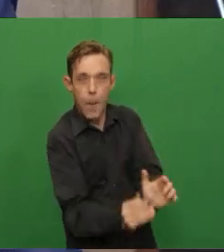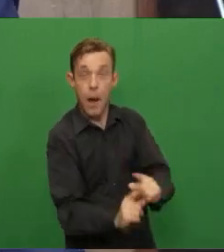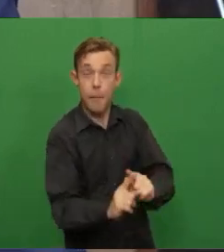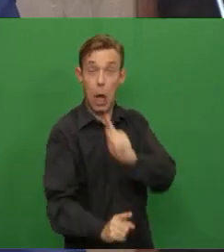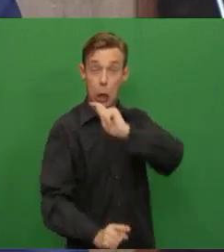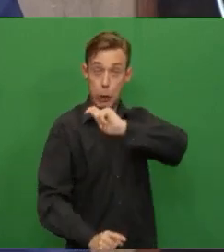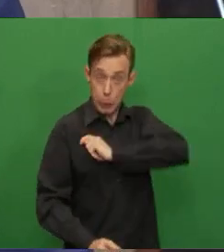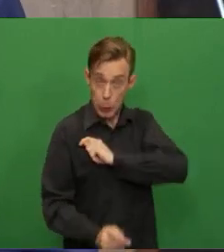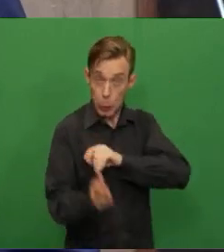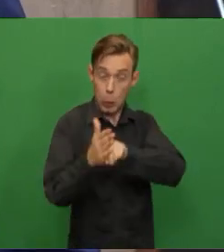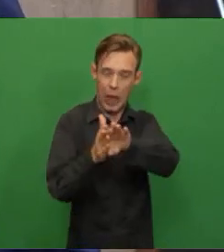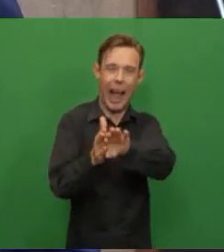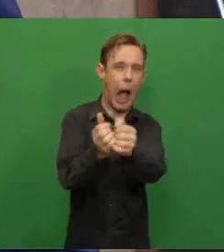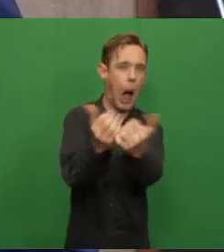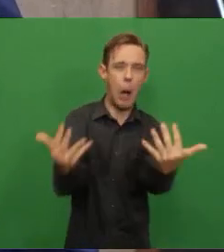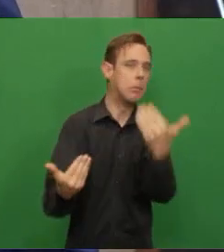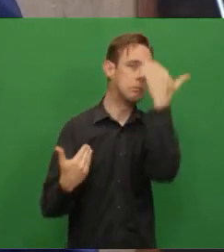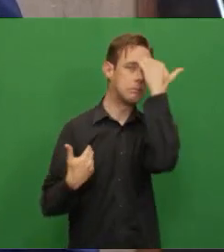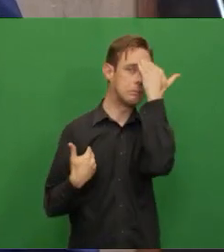be.